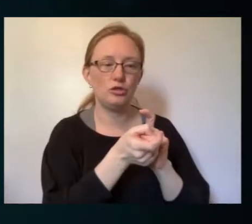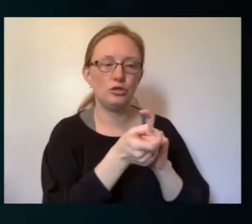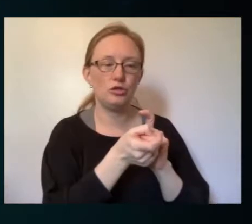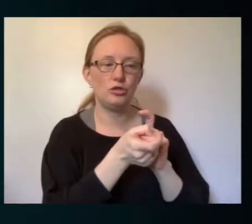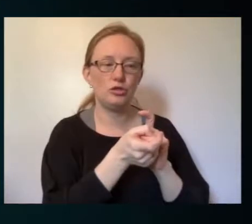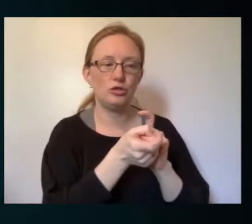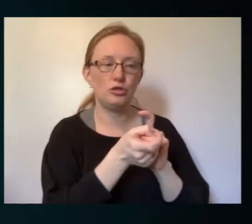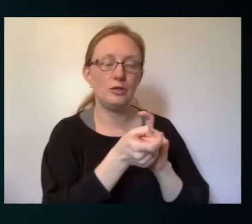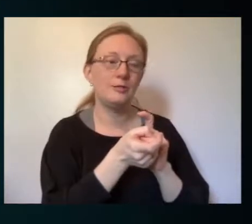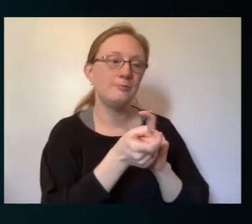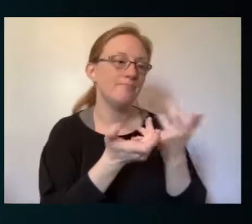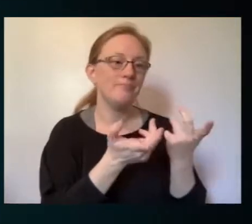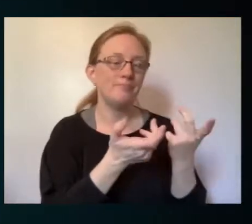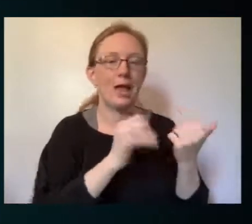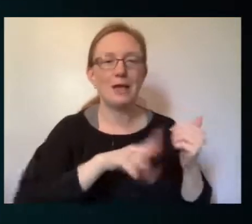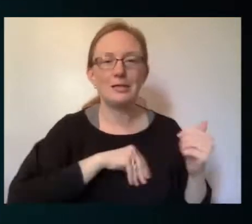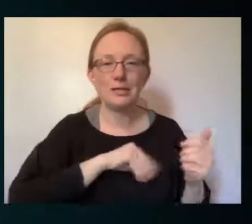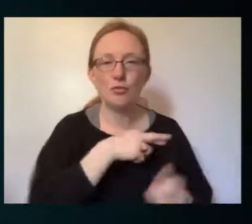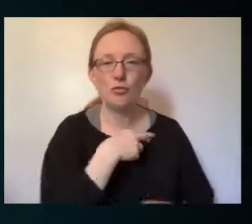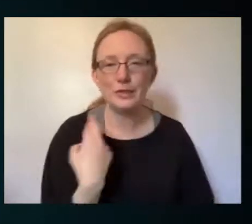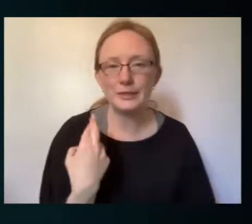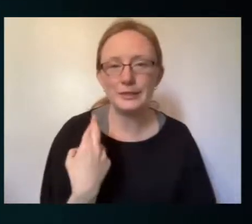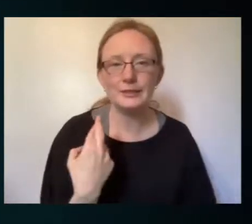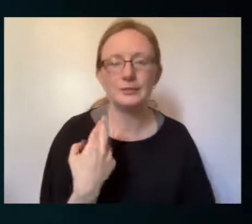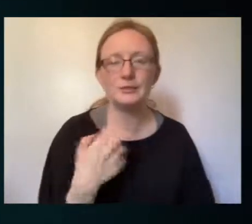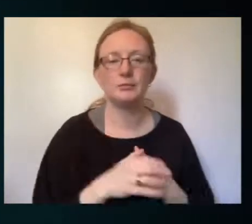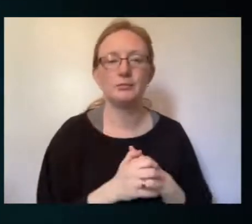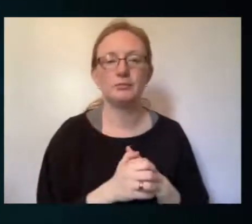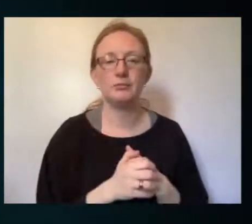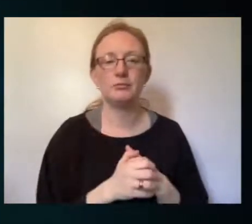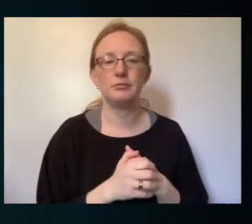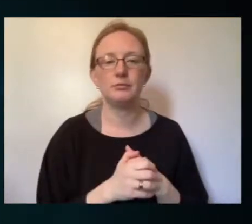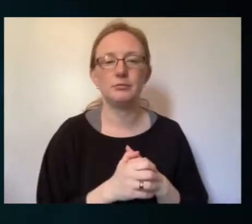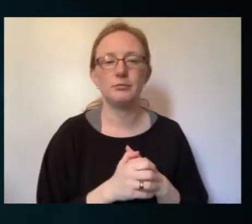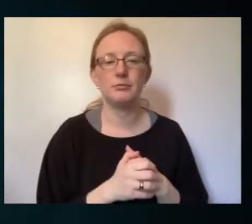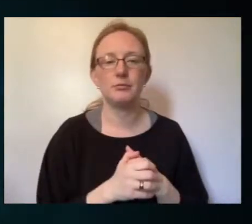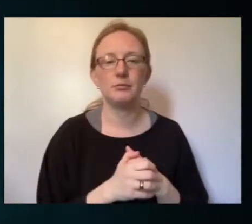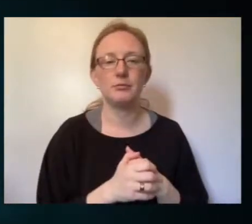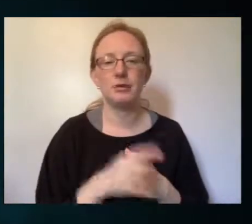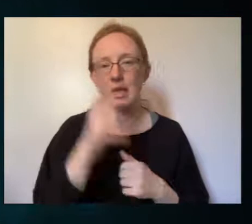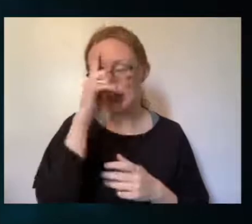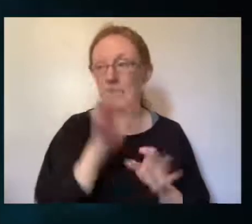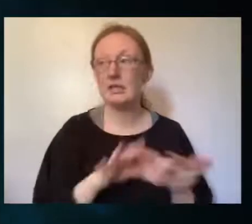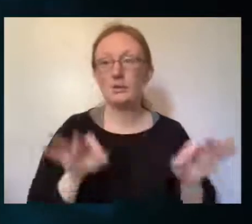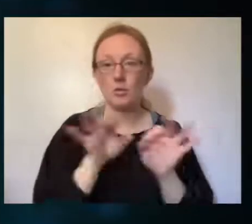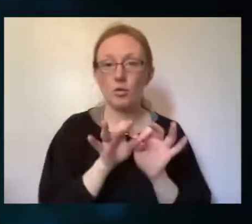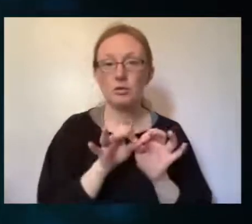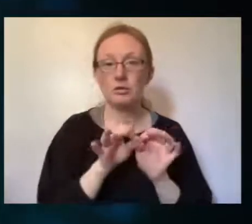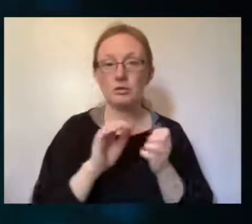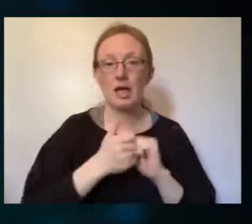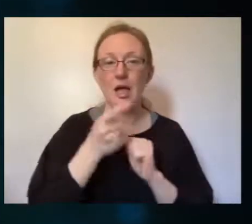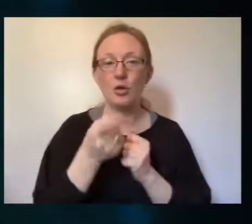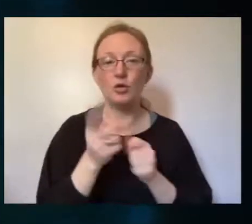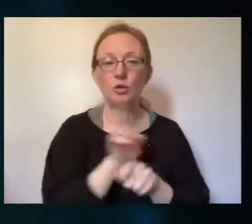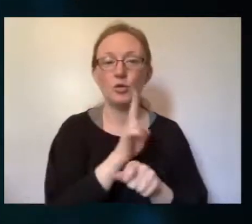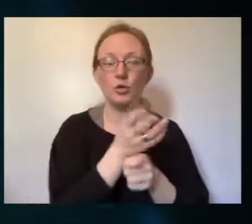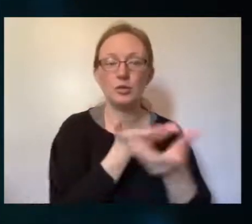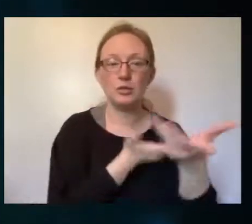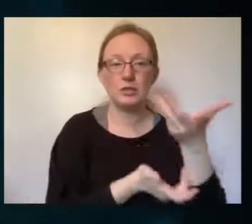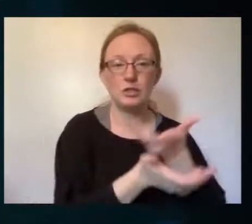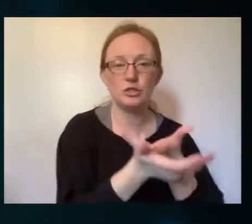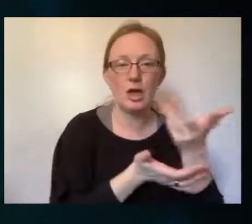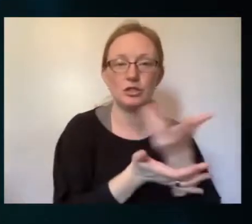new ways. It would be important, I think, to hear from more of you as to how you might use Interactions or similar kinds